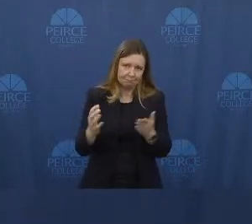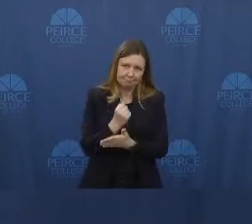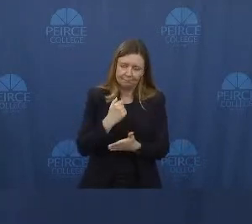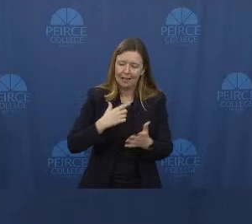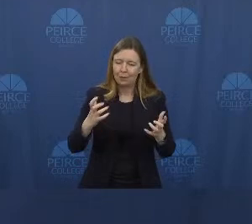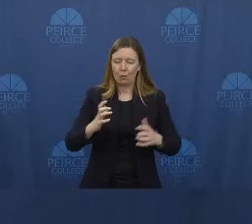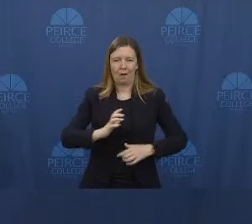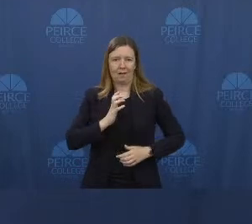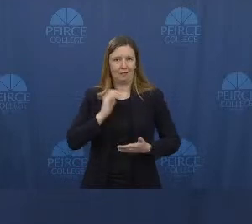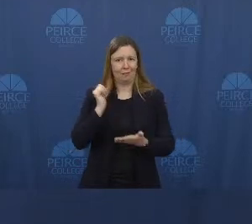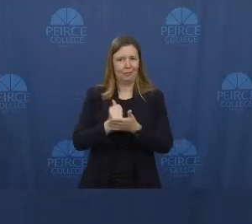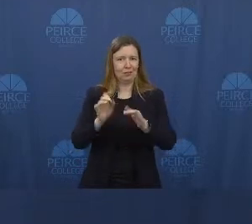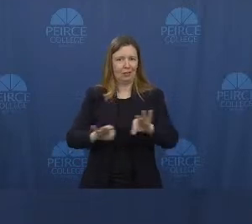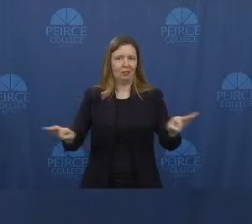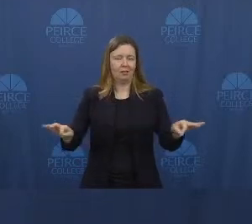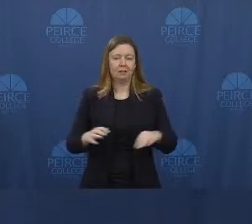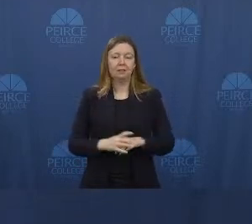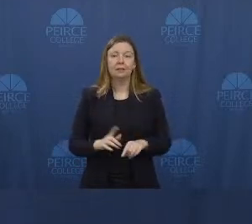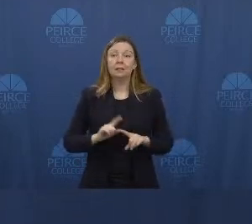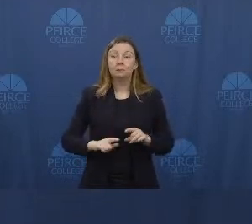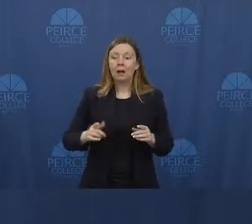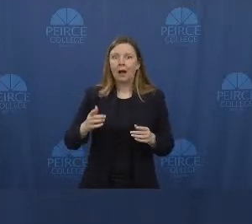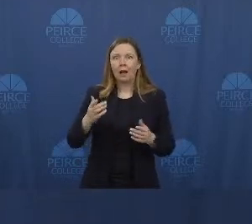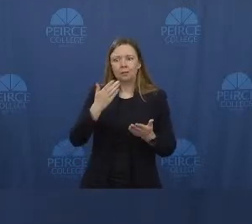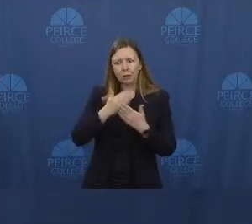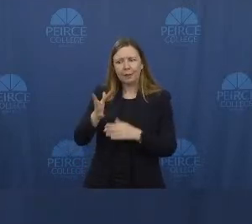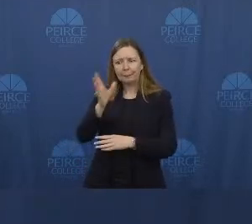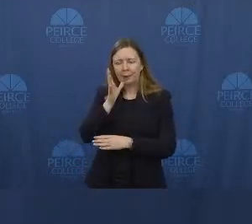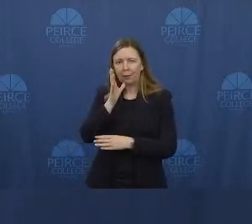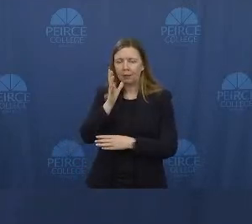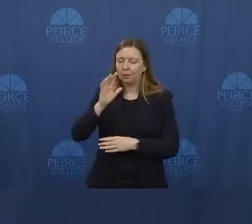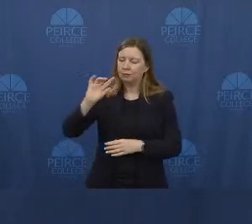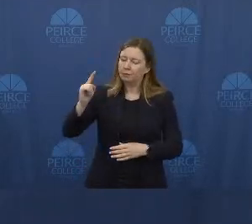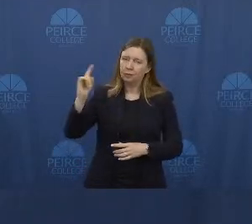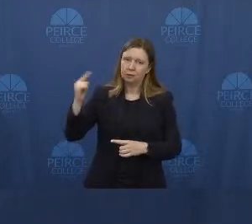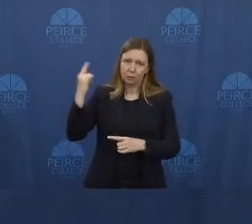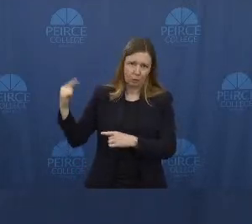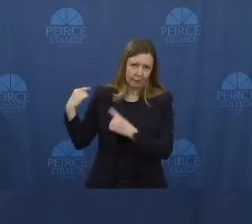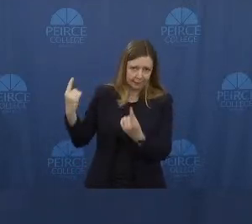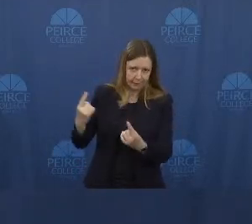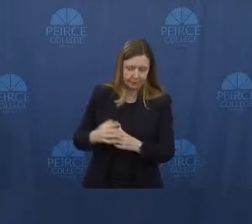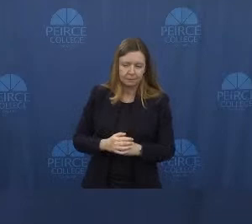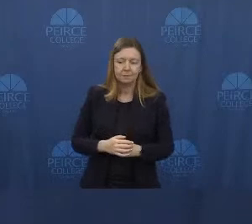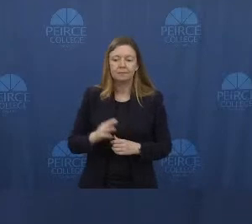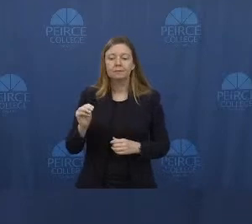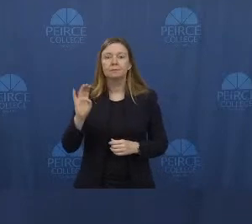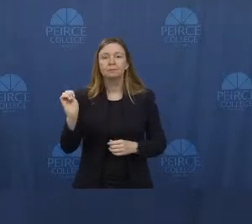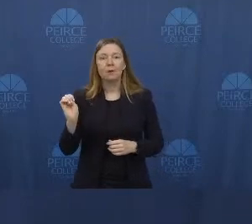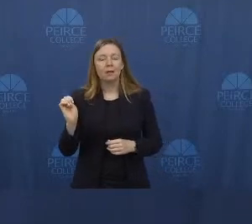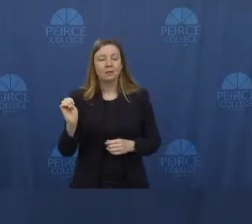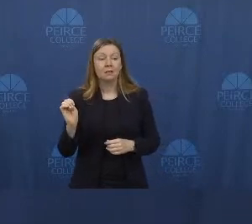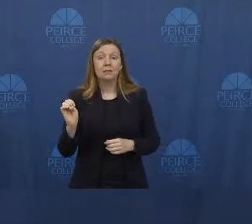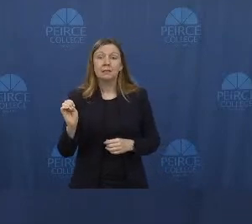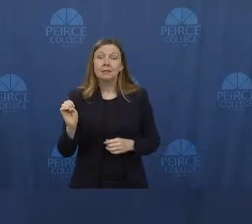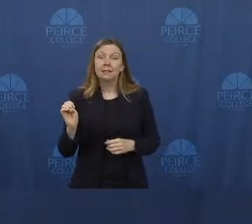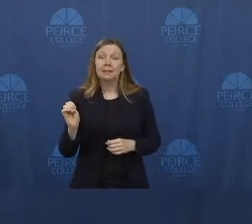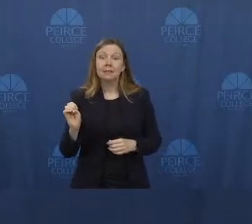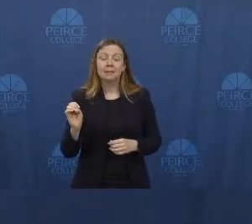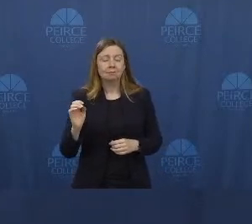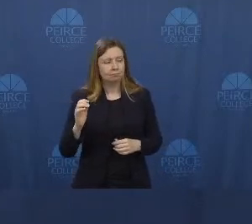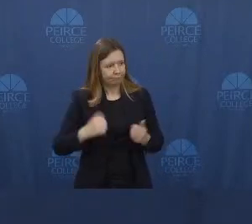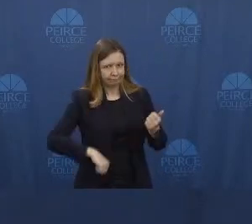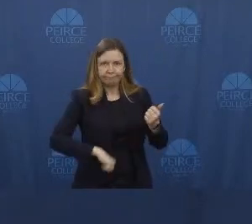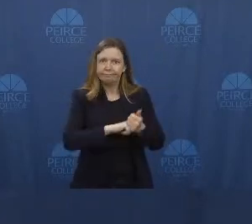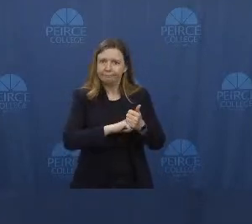official. But being a good mother had always come first. Margie reached out and gave me her